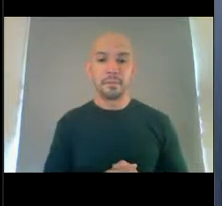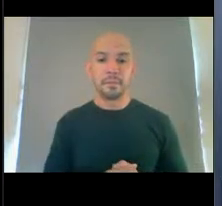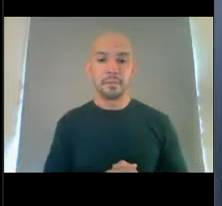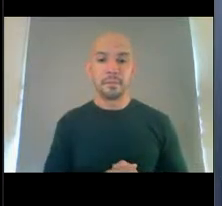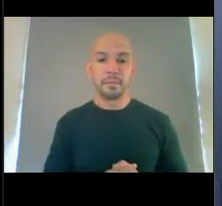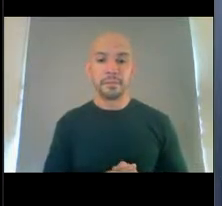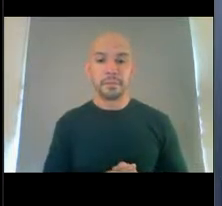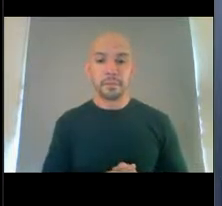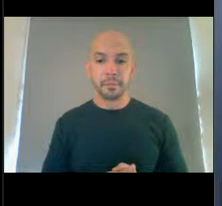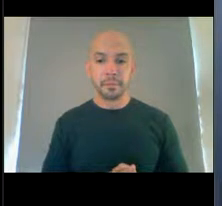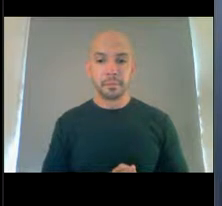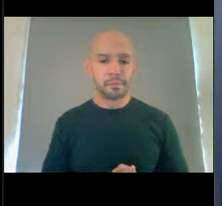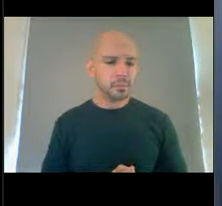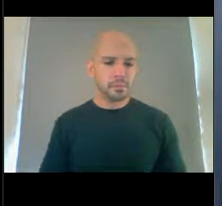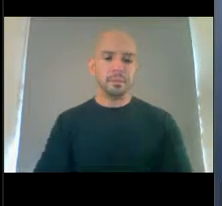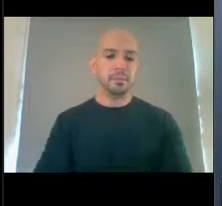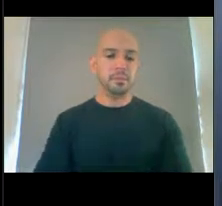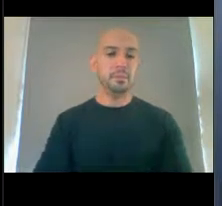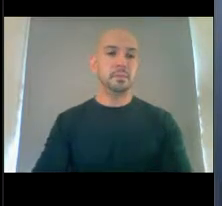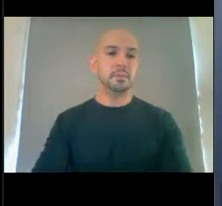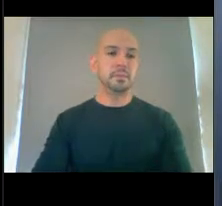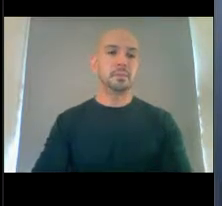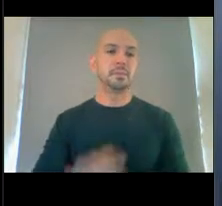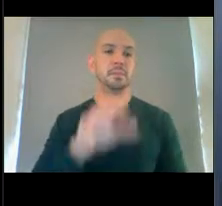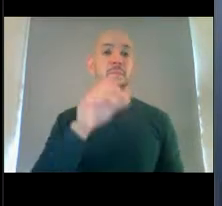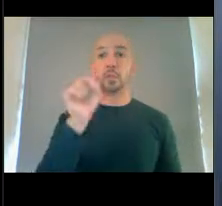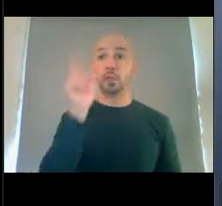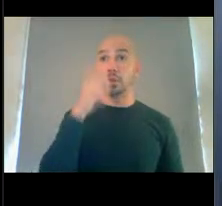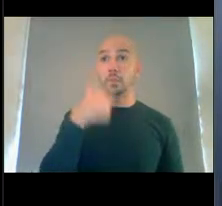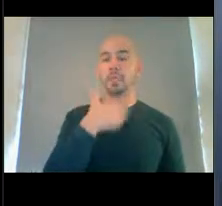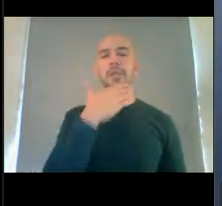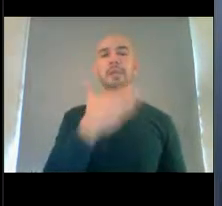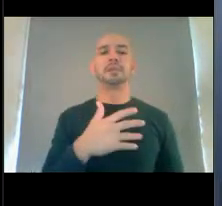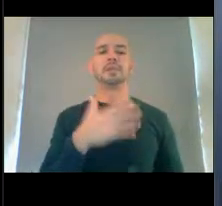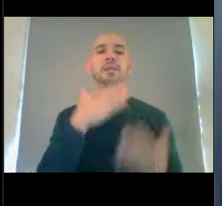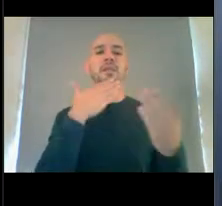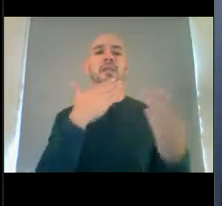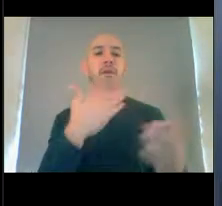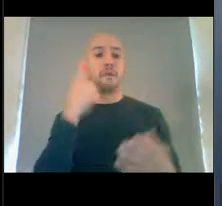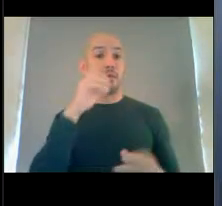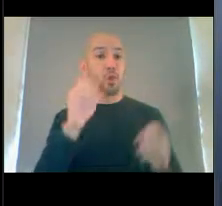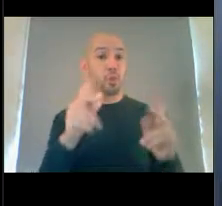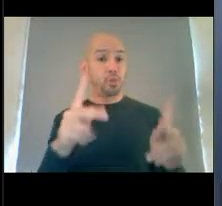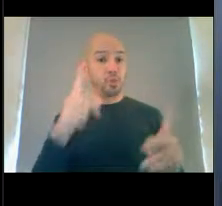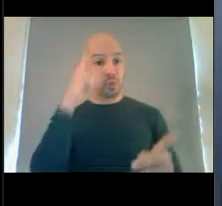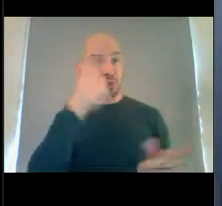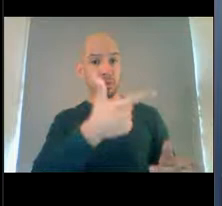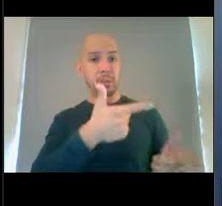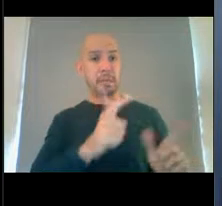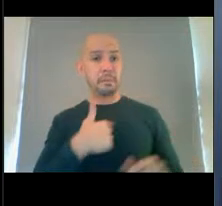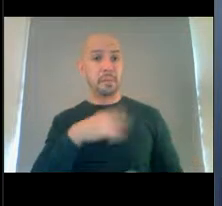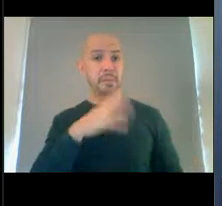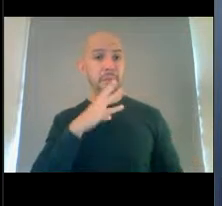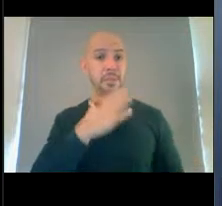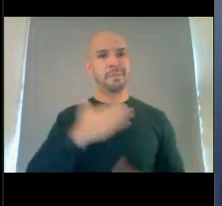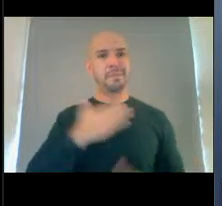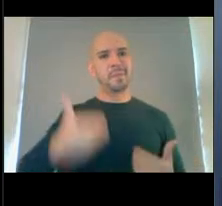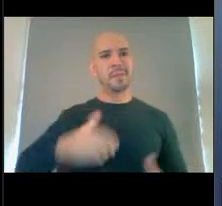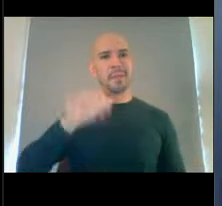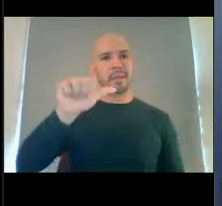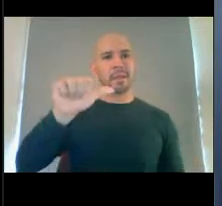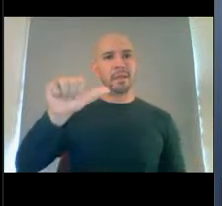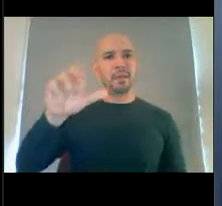thank you can you hear me yes great appreciate this opportunity to speak today before your commissioners my name is aaron hoyt i'm the